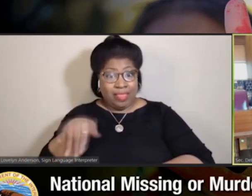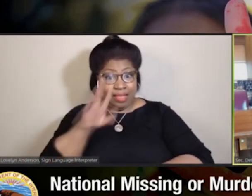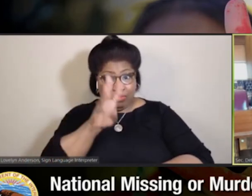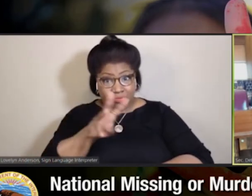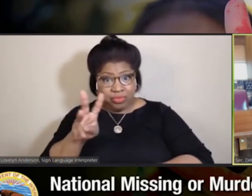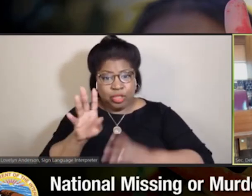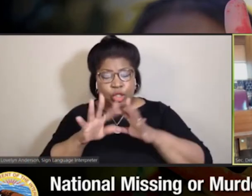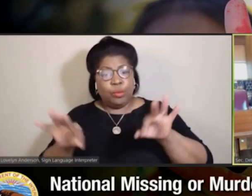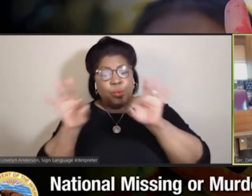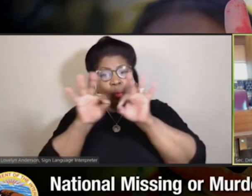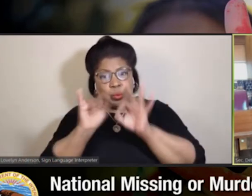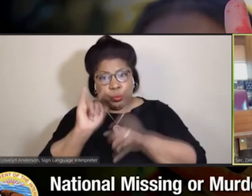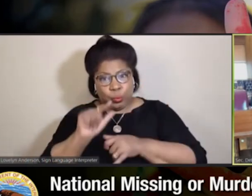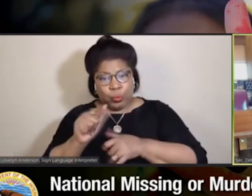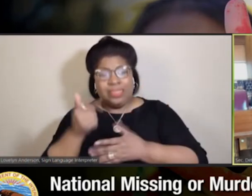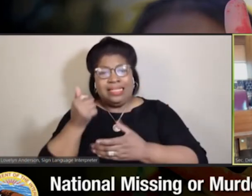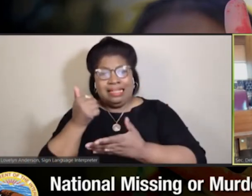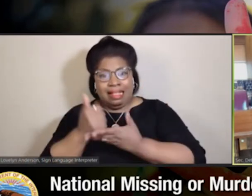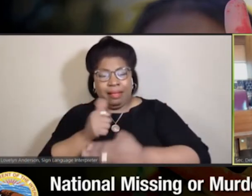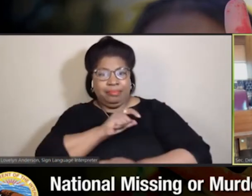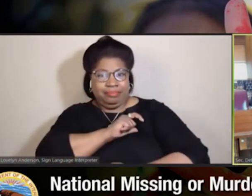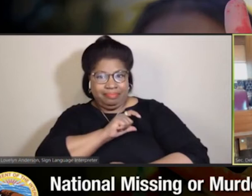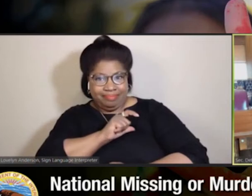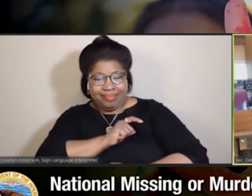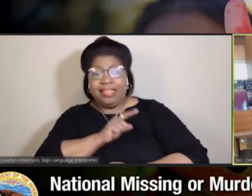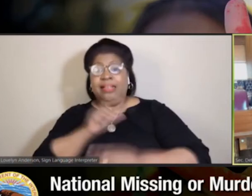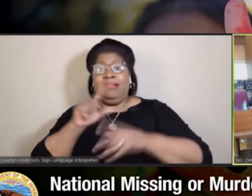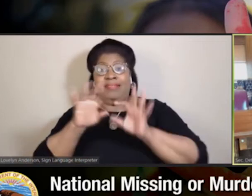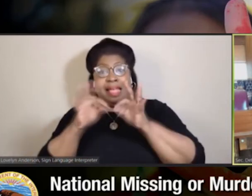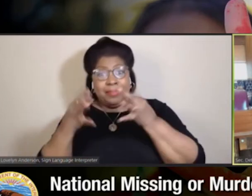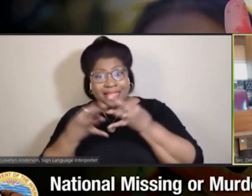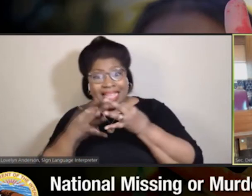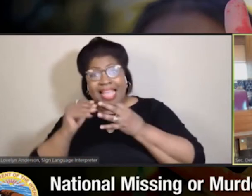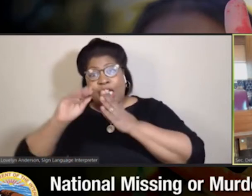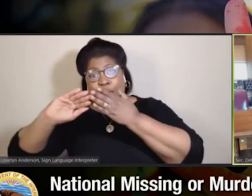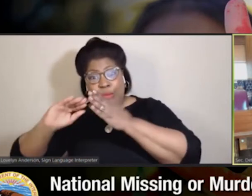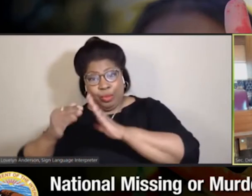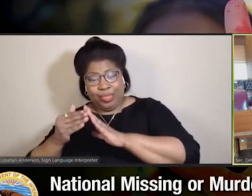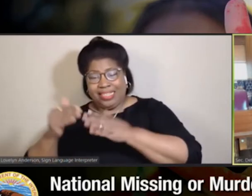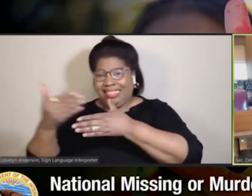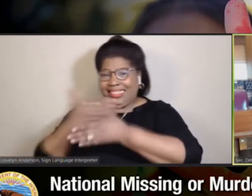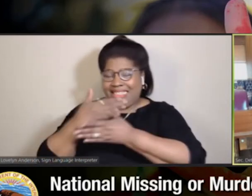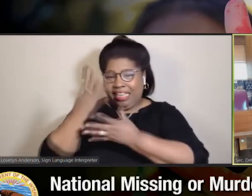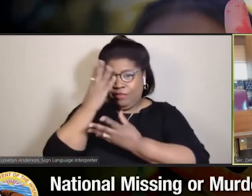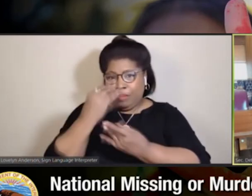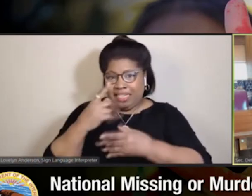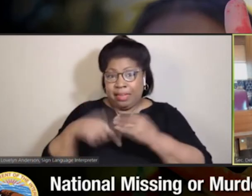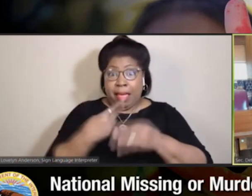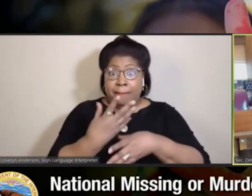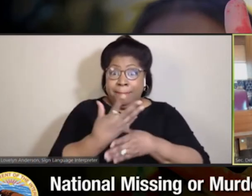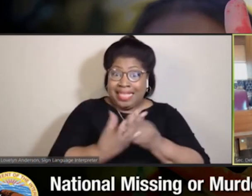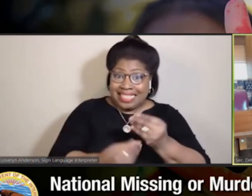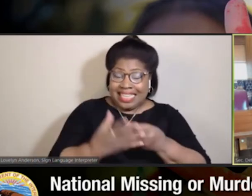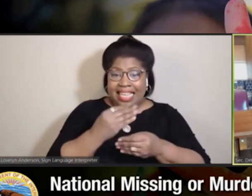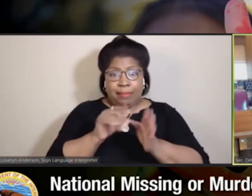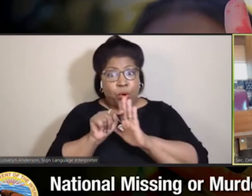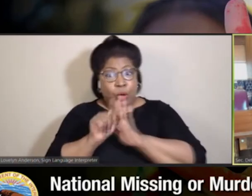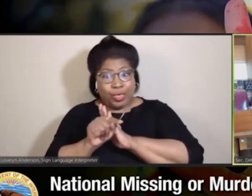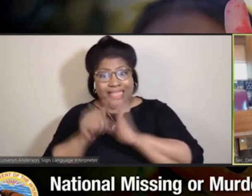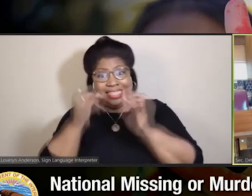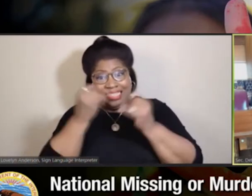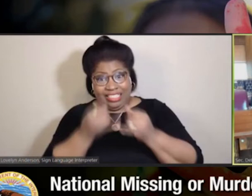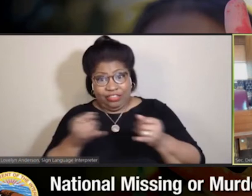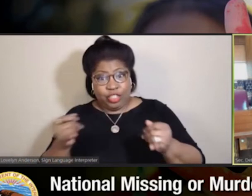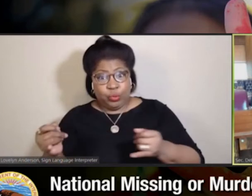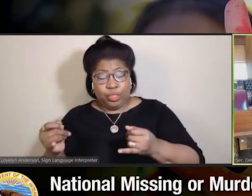to help law enforcement families and communities to share critical information about missing and murdered cases. That can